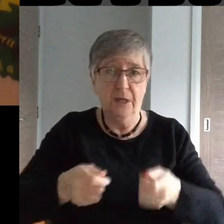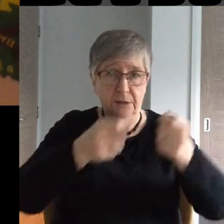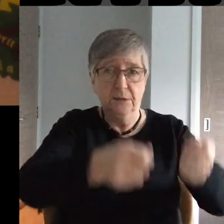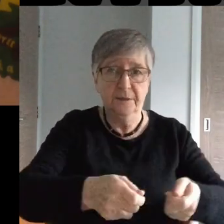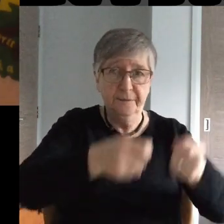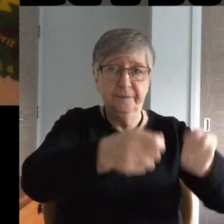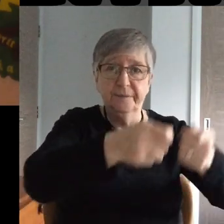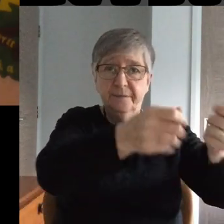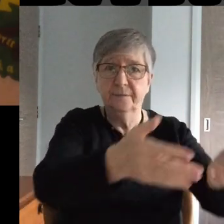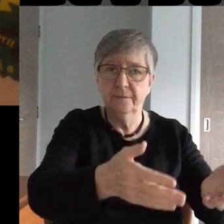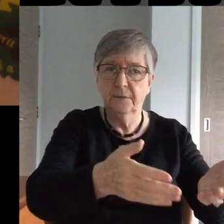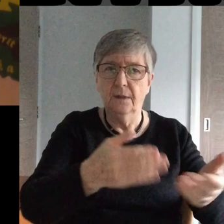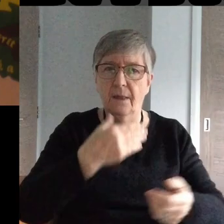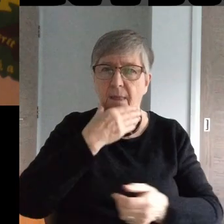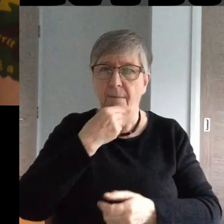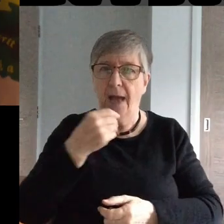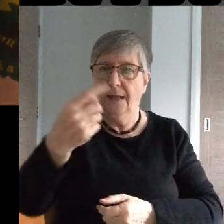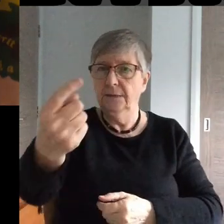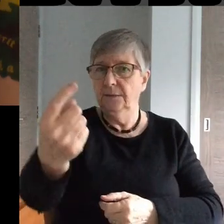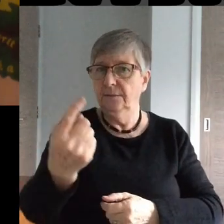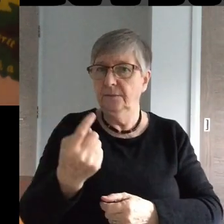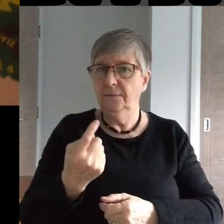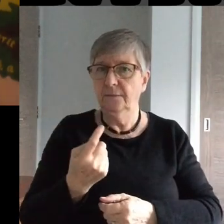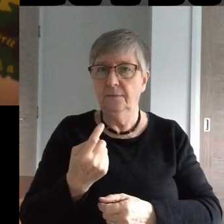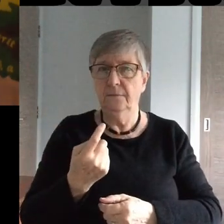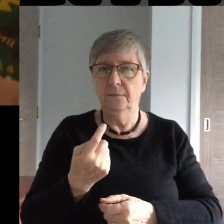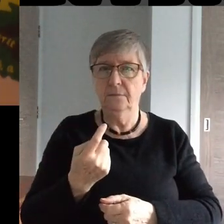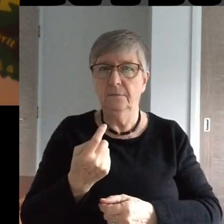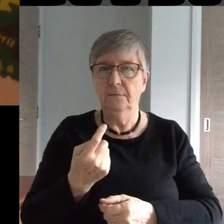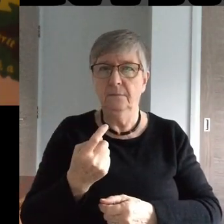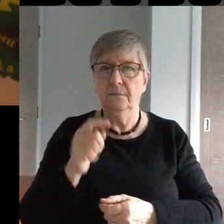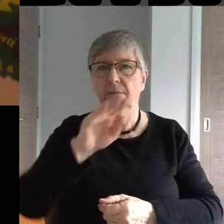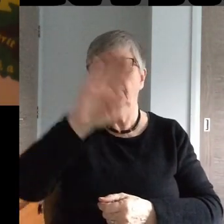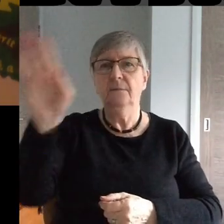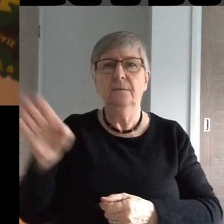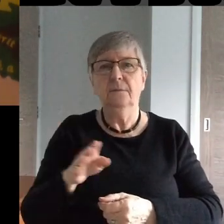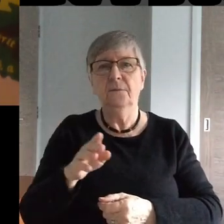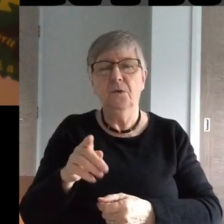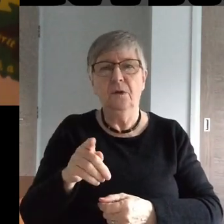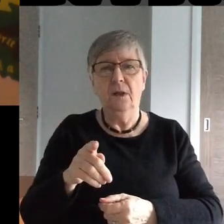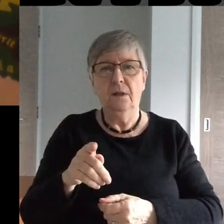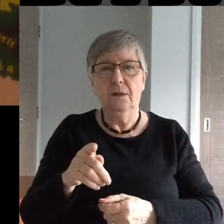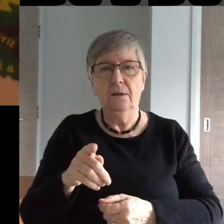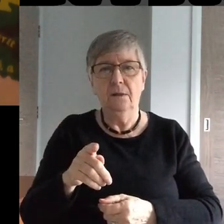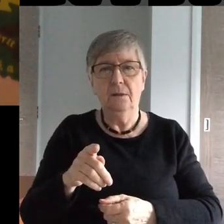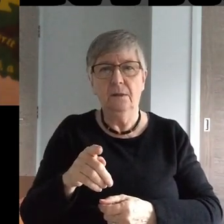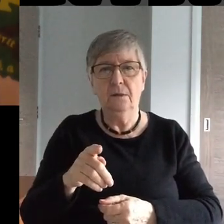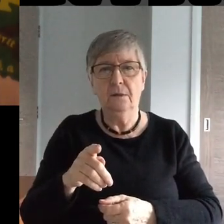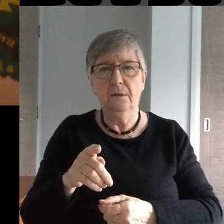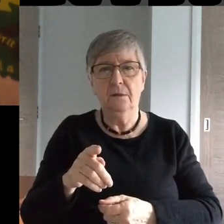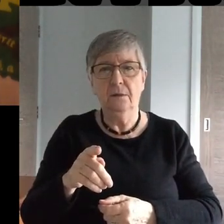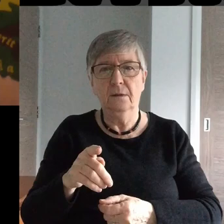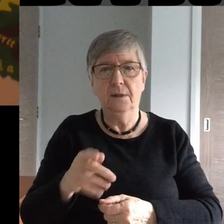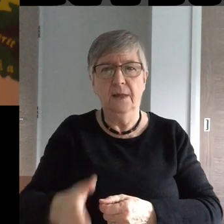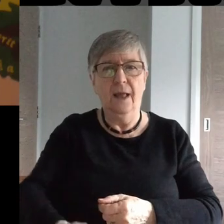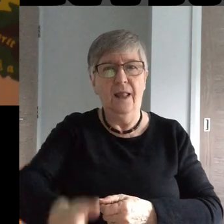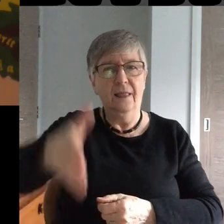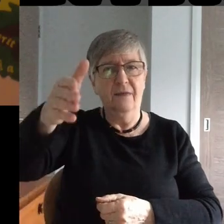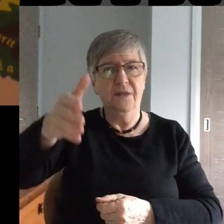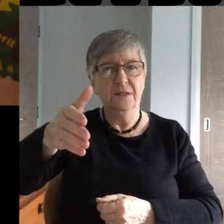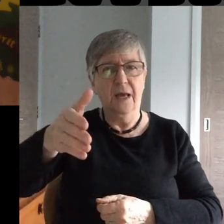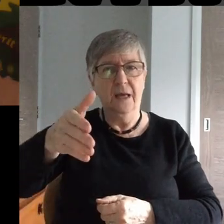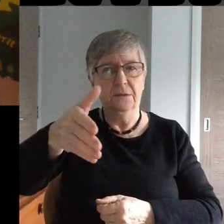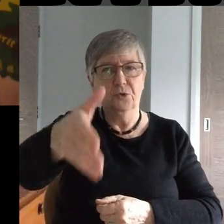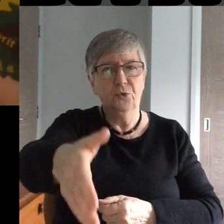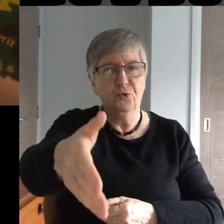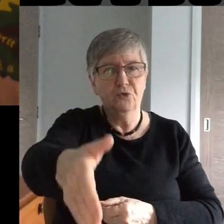did. And this man came to her. "Fräulein," he shouted, lifting his hand to shake hers,